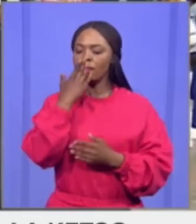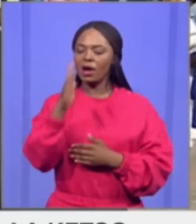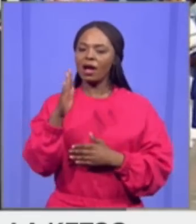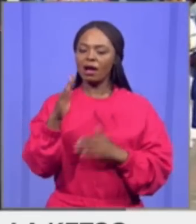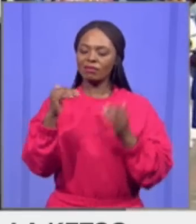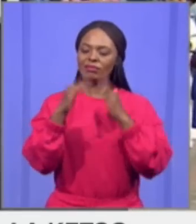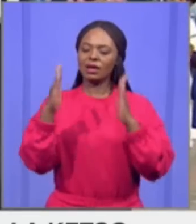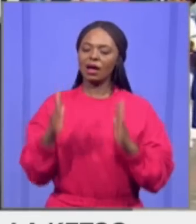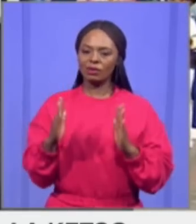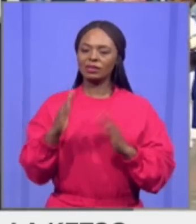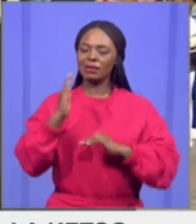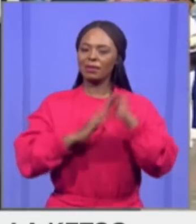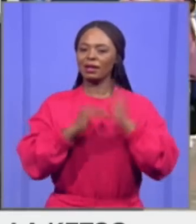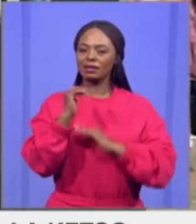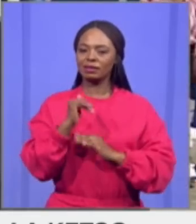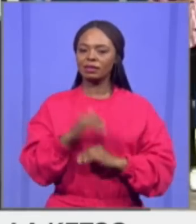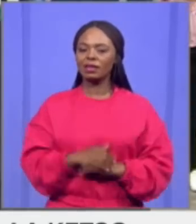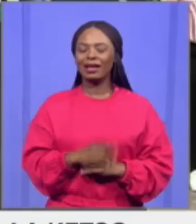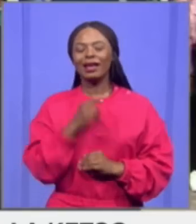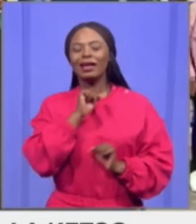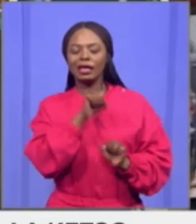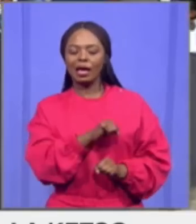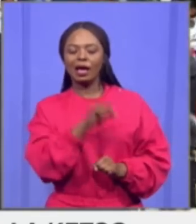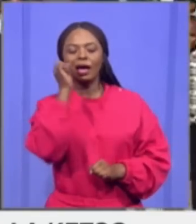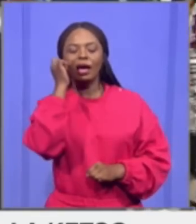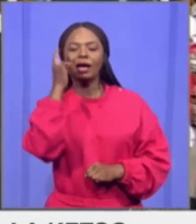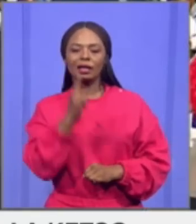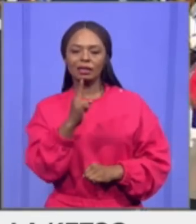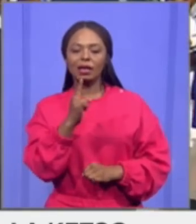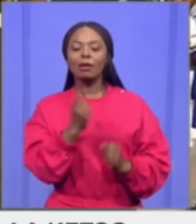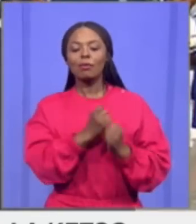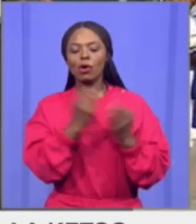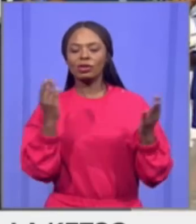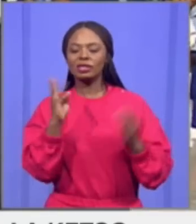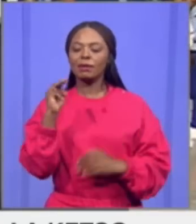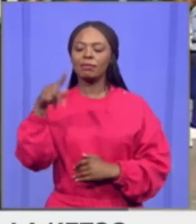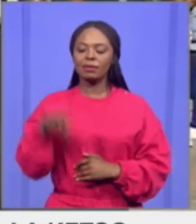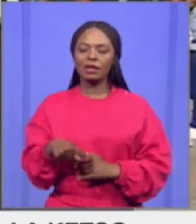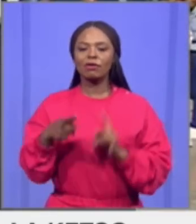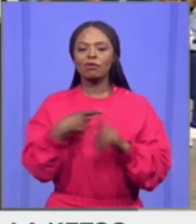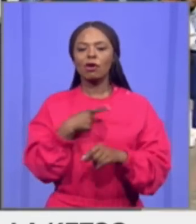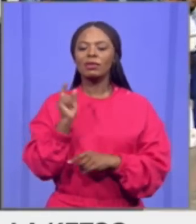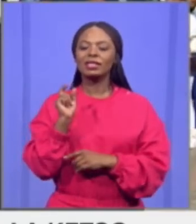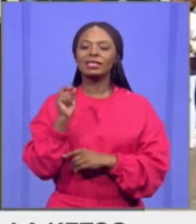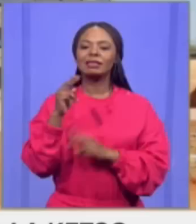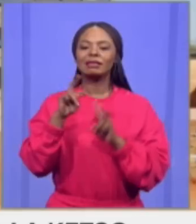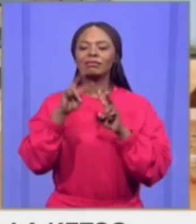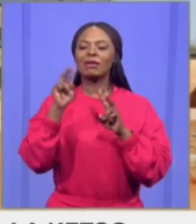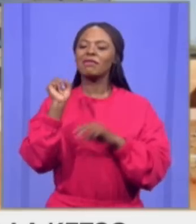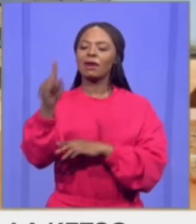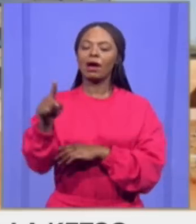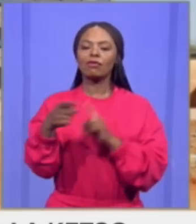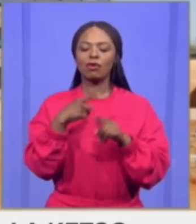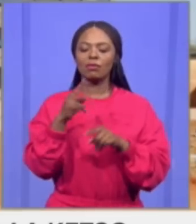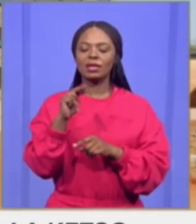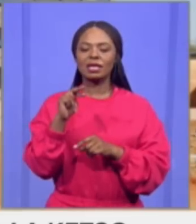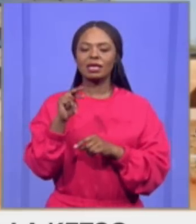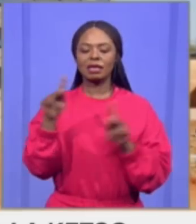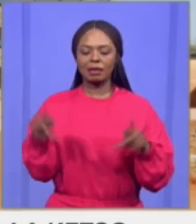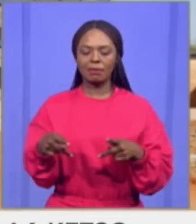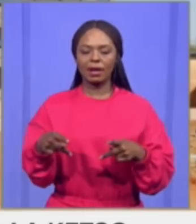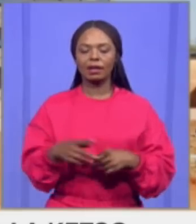bodulo. Ra tlhaloganya ebile ra itse gore bontsi jwa bone ba tswa outside Kimberley. Mokga wa die o re